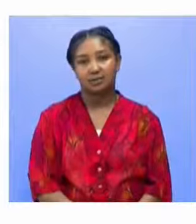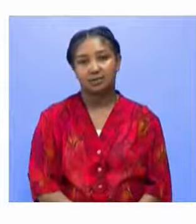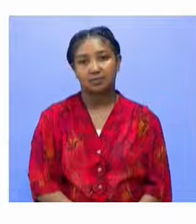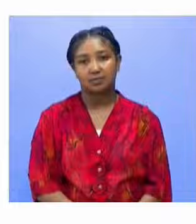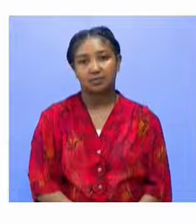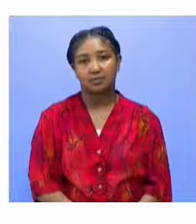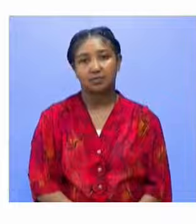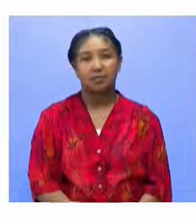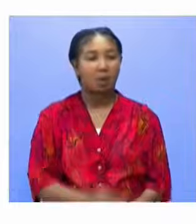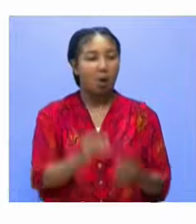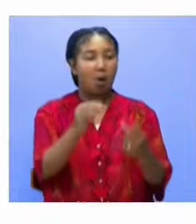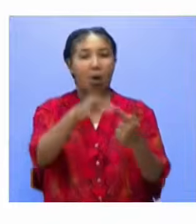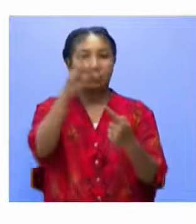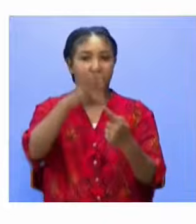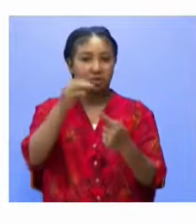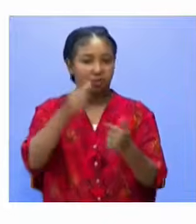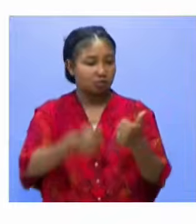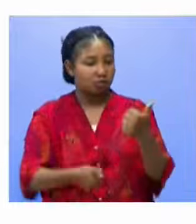option.